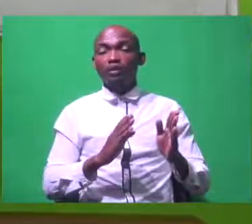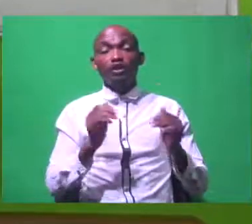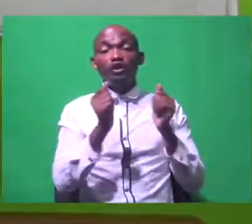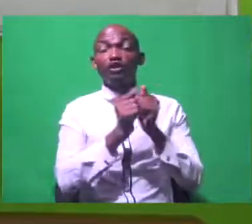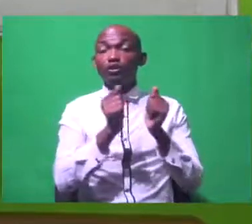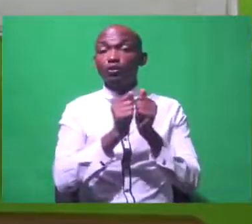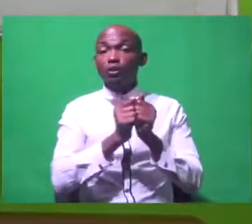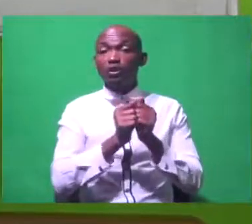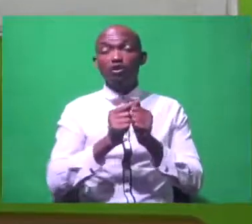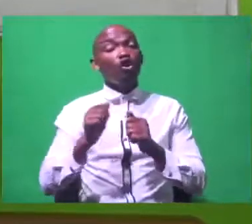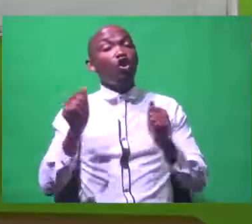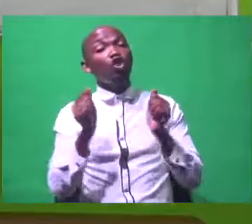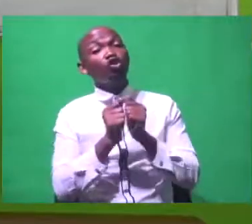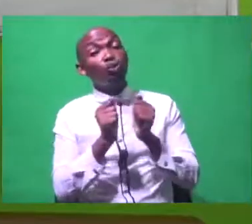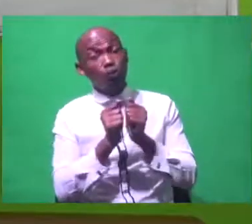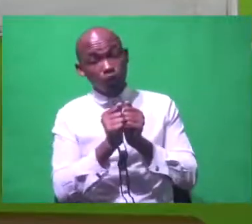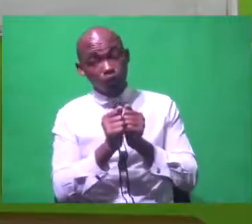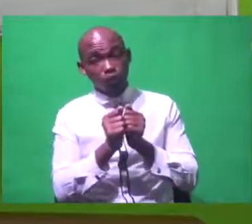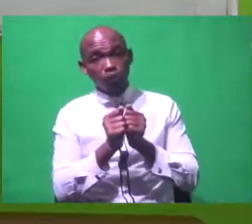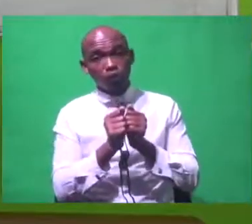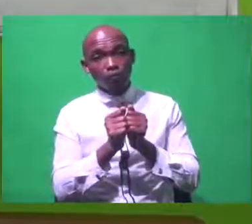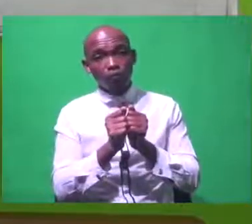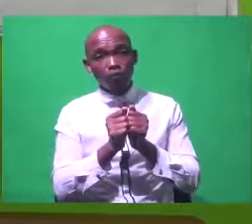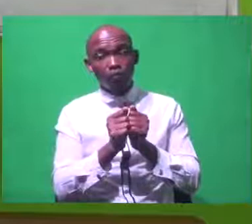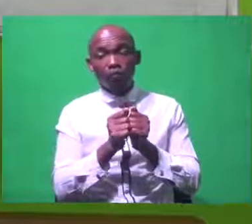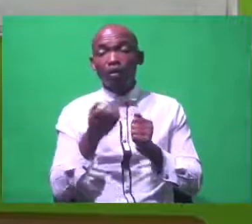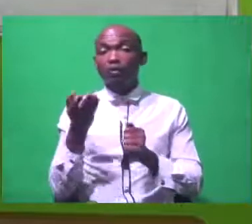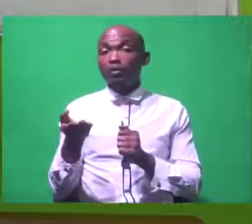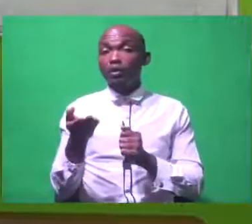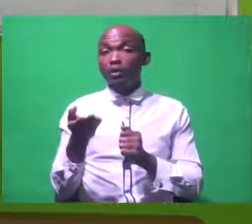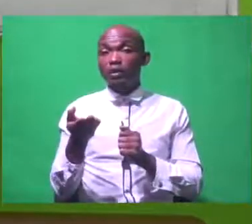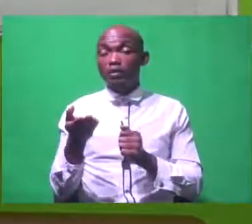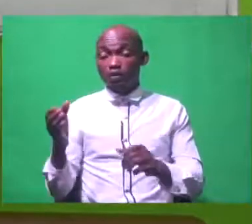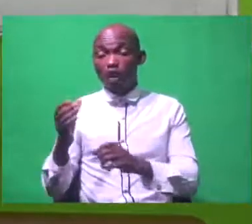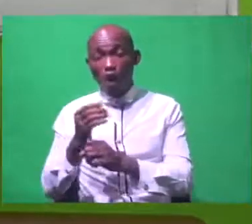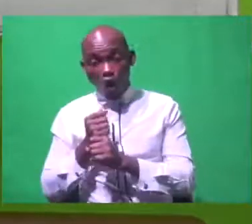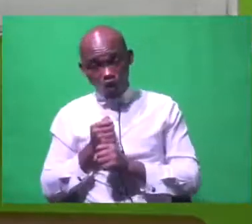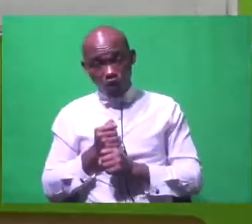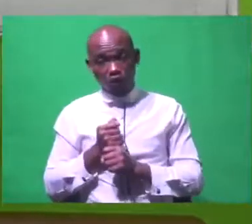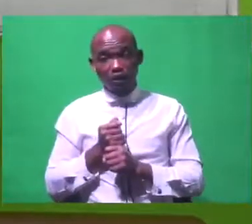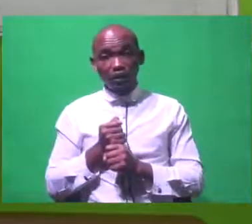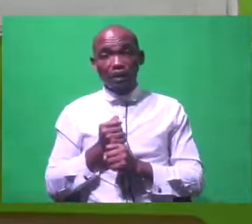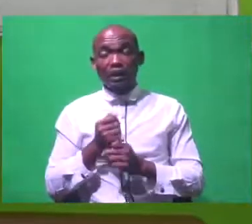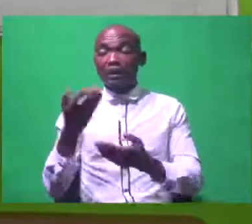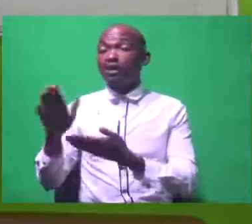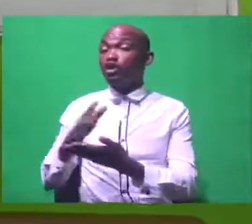instruments or tools, were owned and shared by all members of the